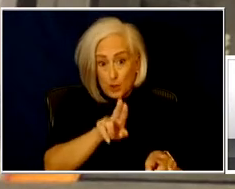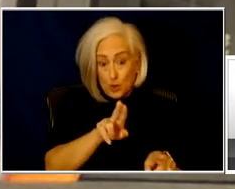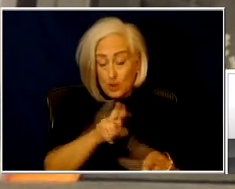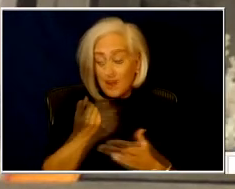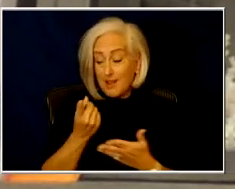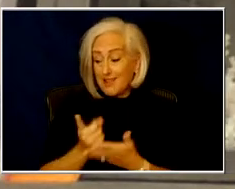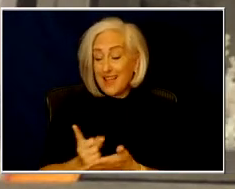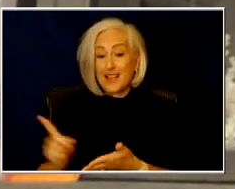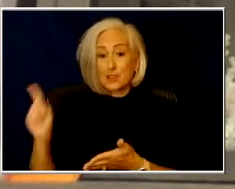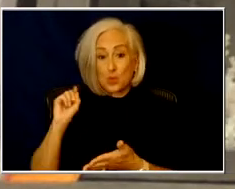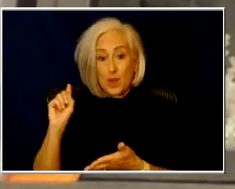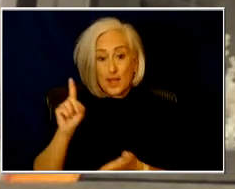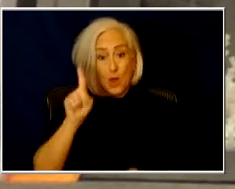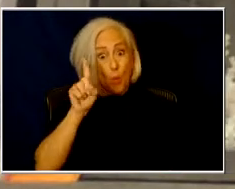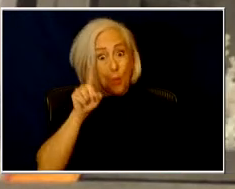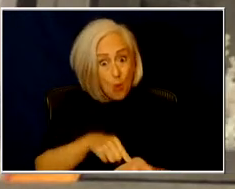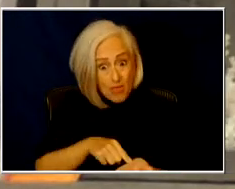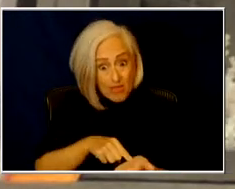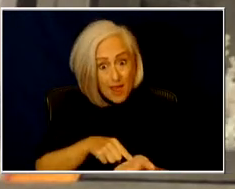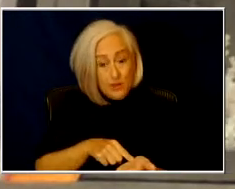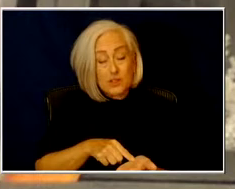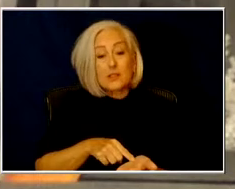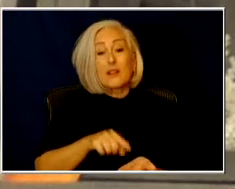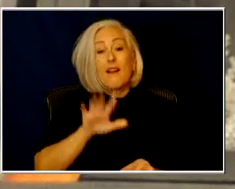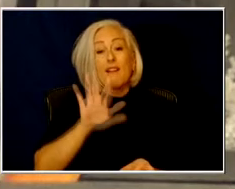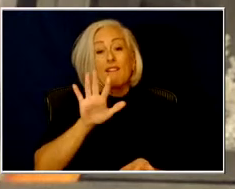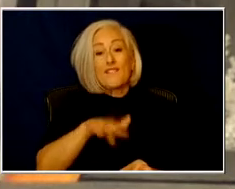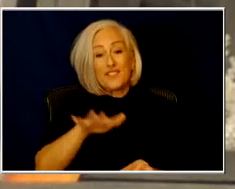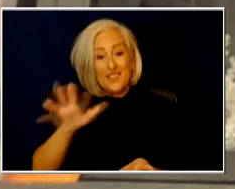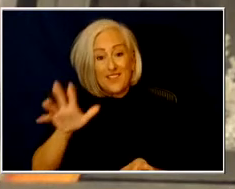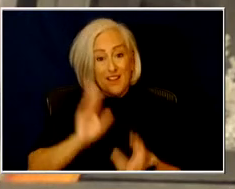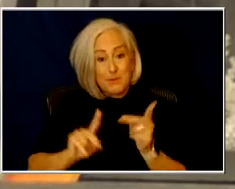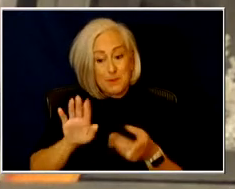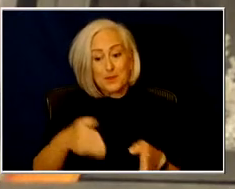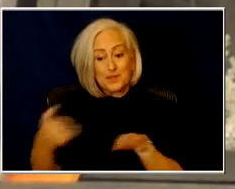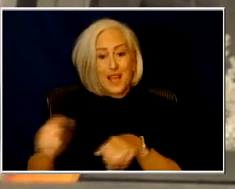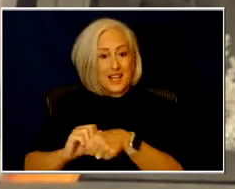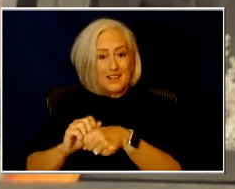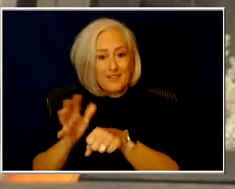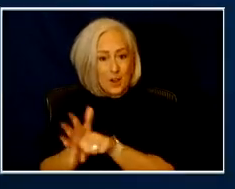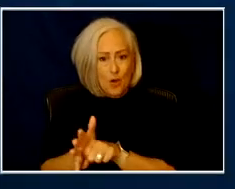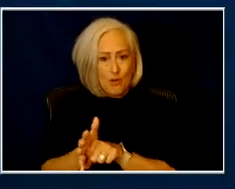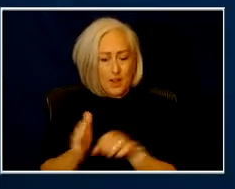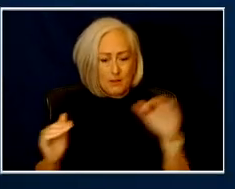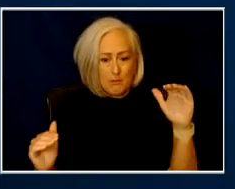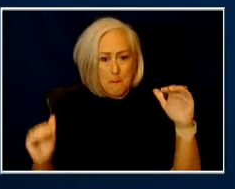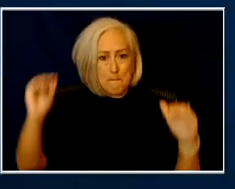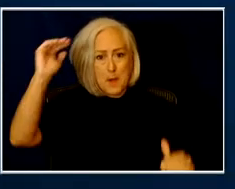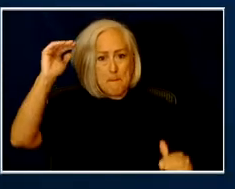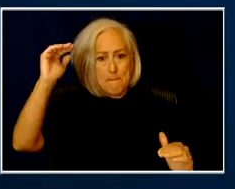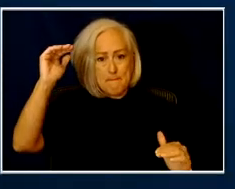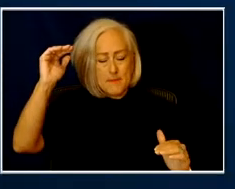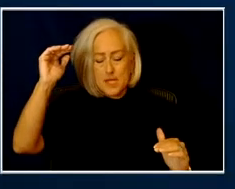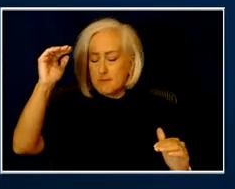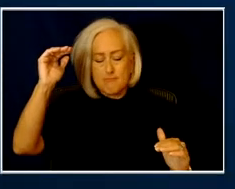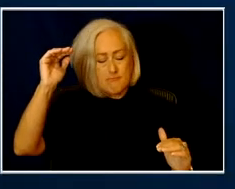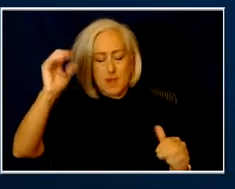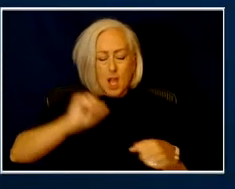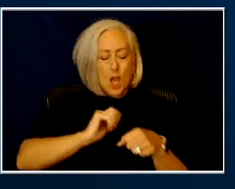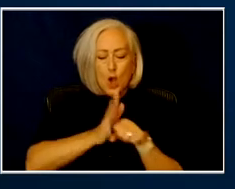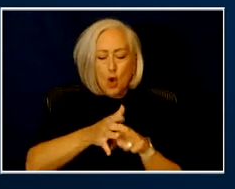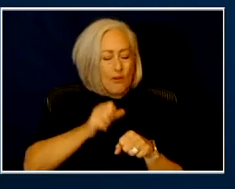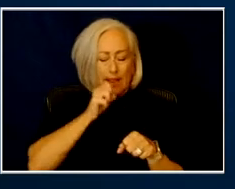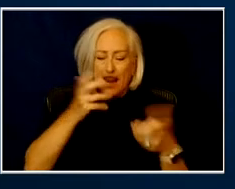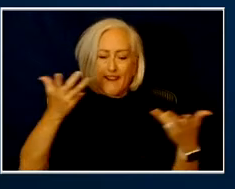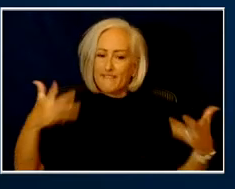five Americans died of covet so this is by no means over uh you know I completely agree and this